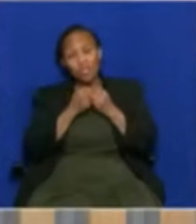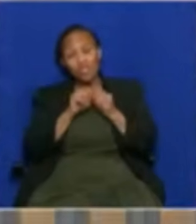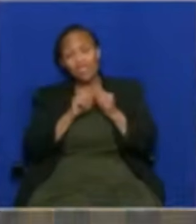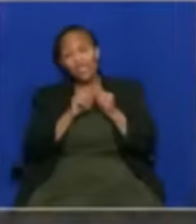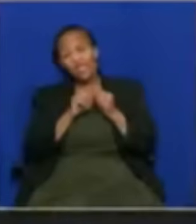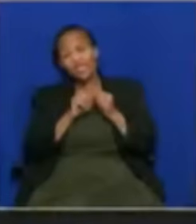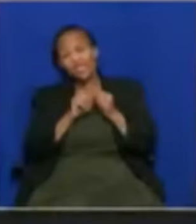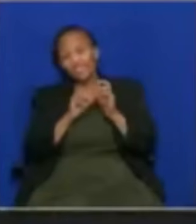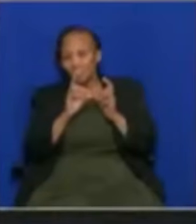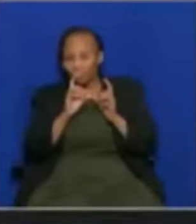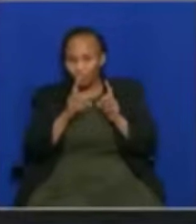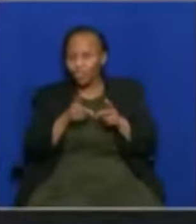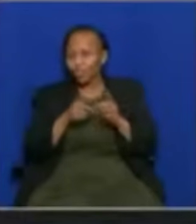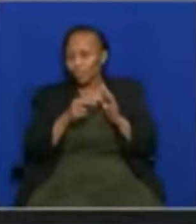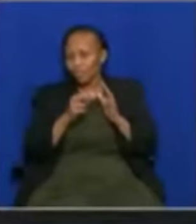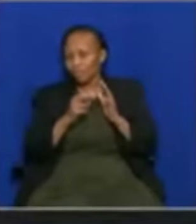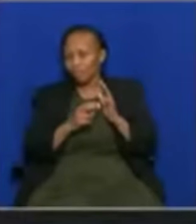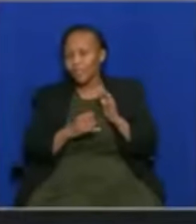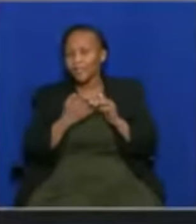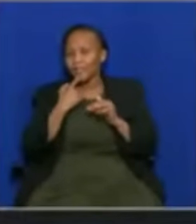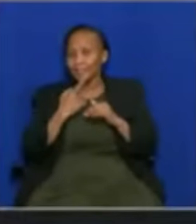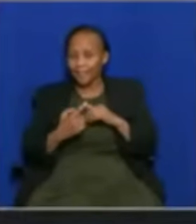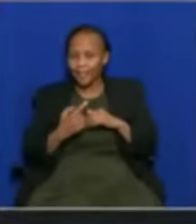that requirement is. Remember that? Yes.